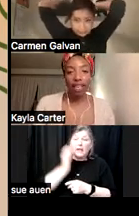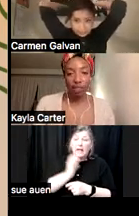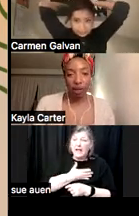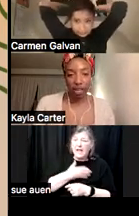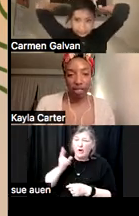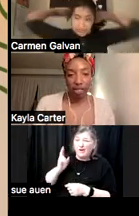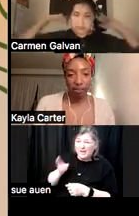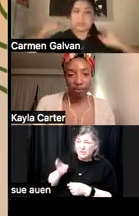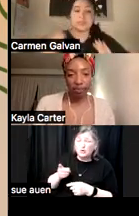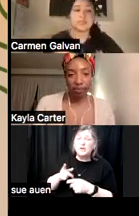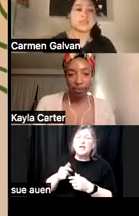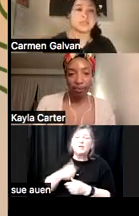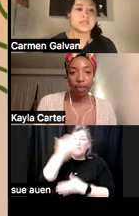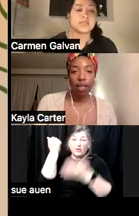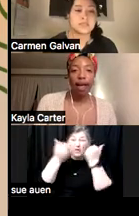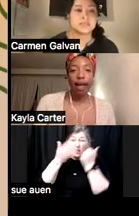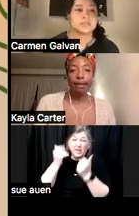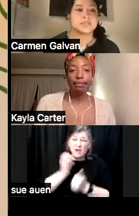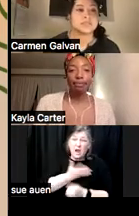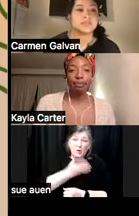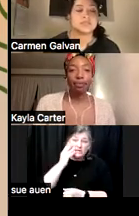they've experienced.